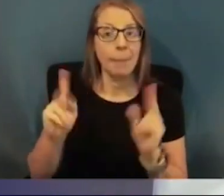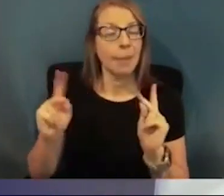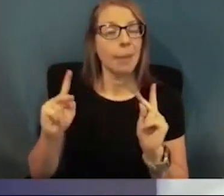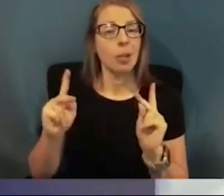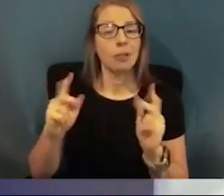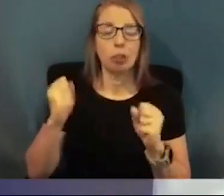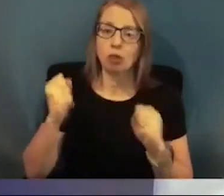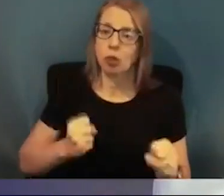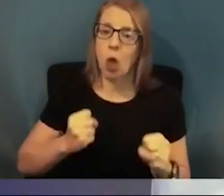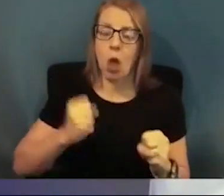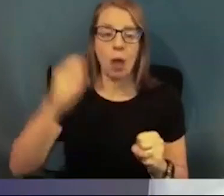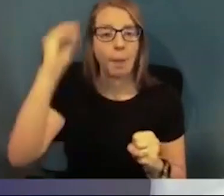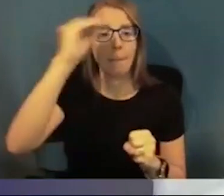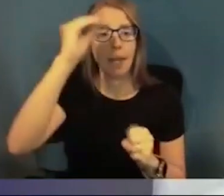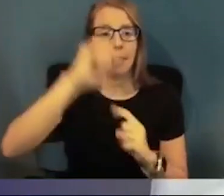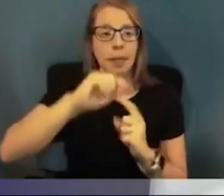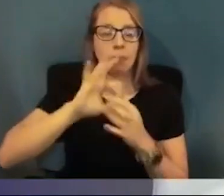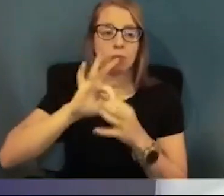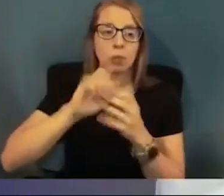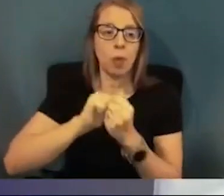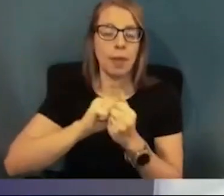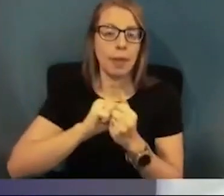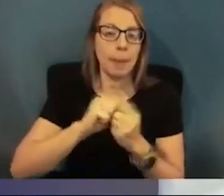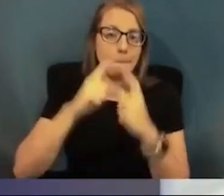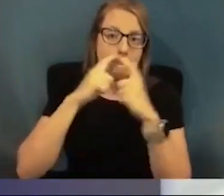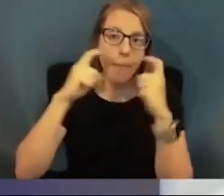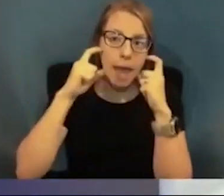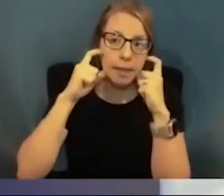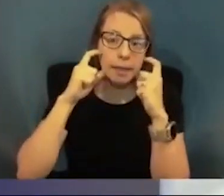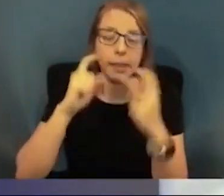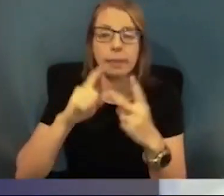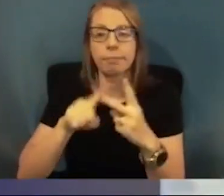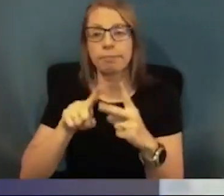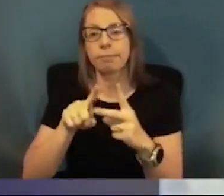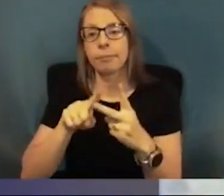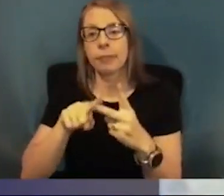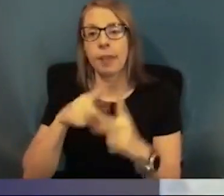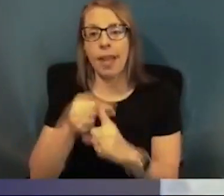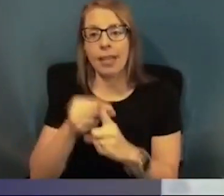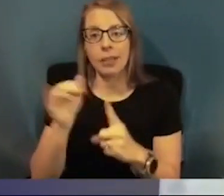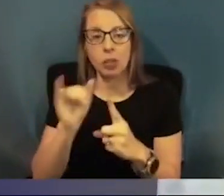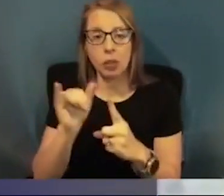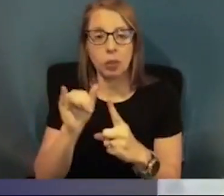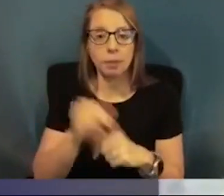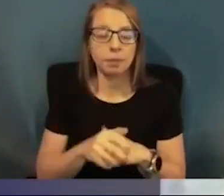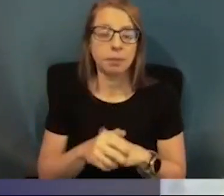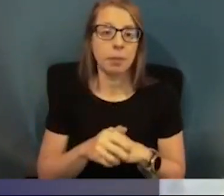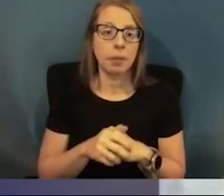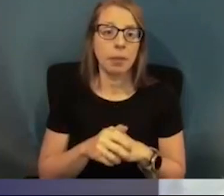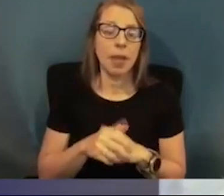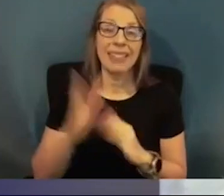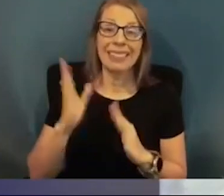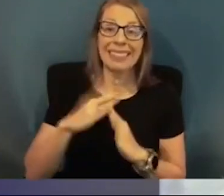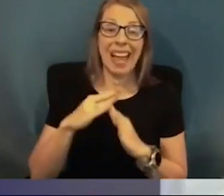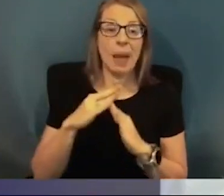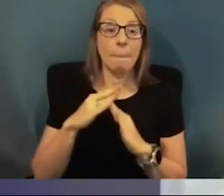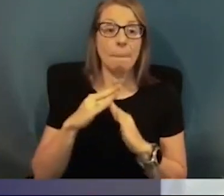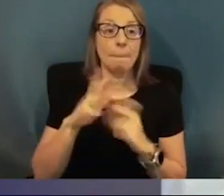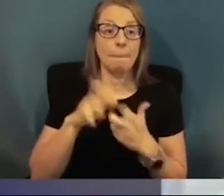on masking or not masking, even vaccines. Of course, the biggest issue right now is